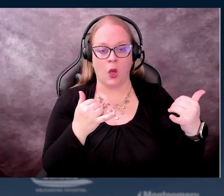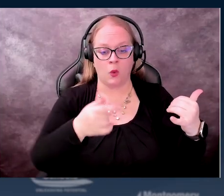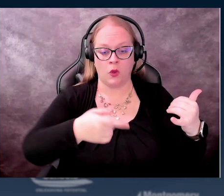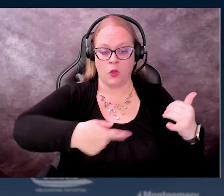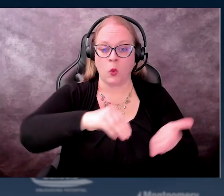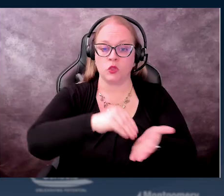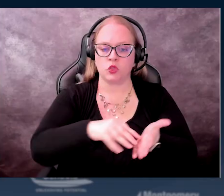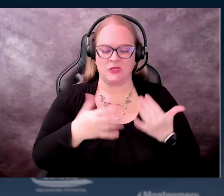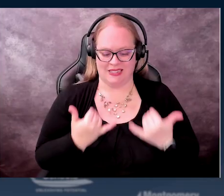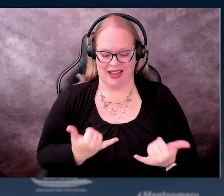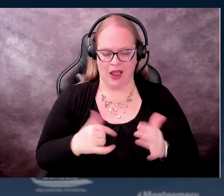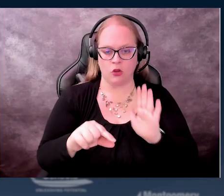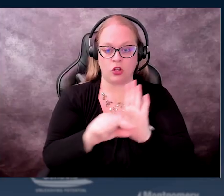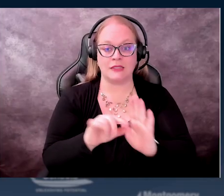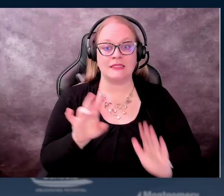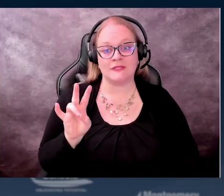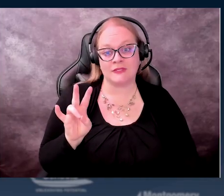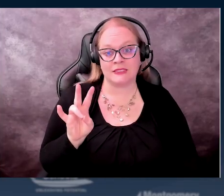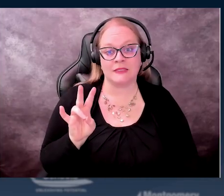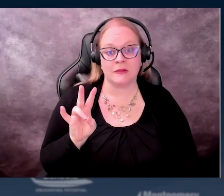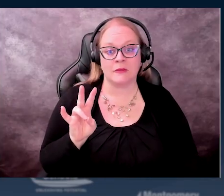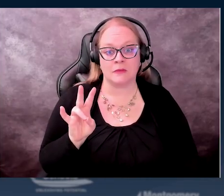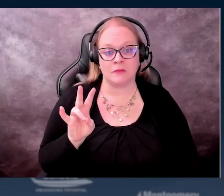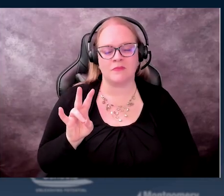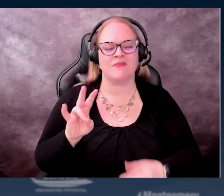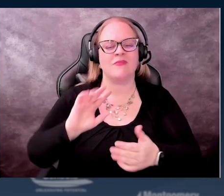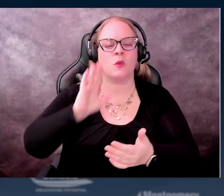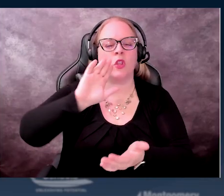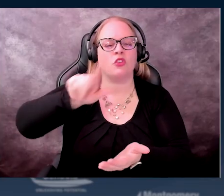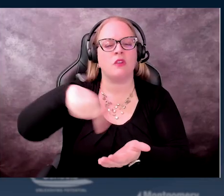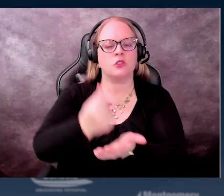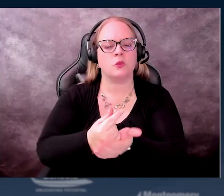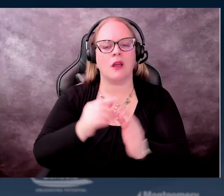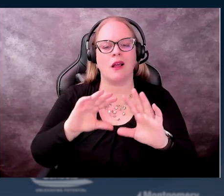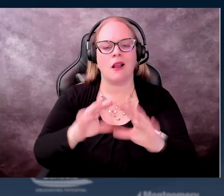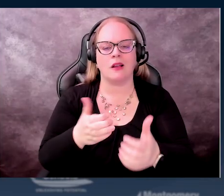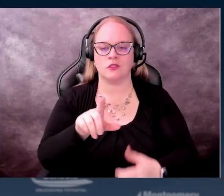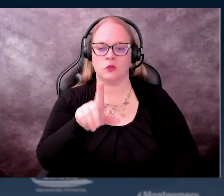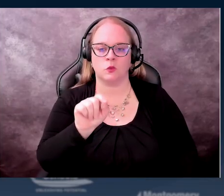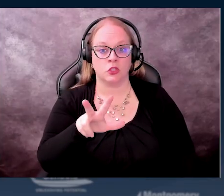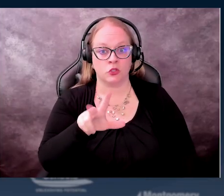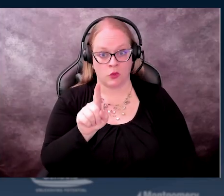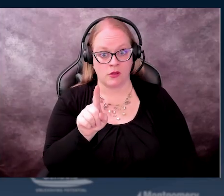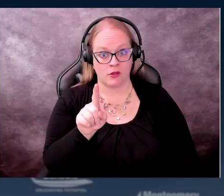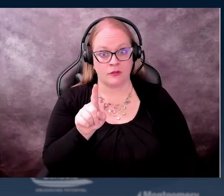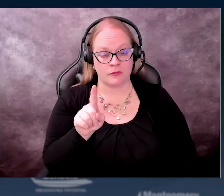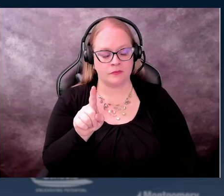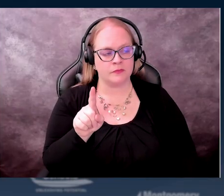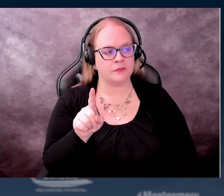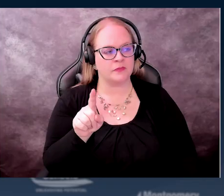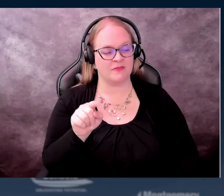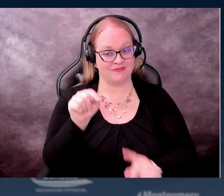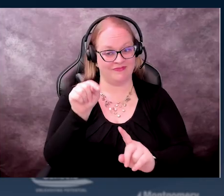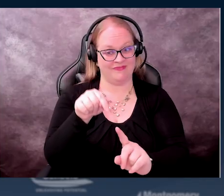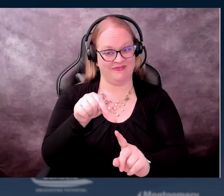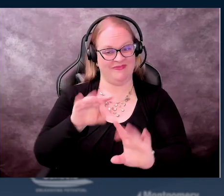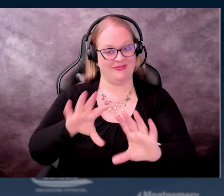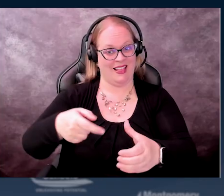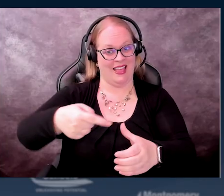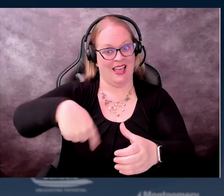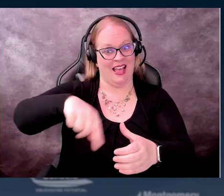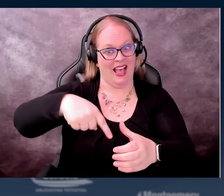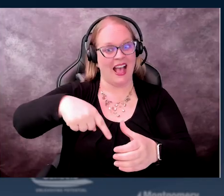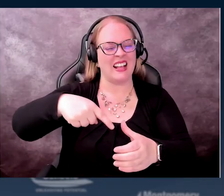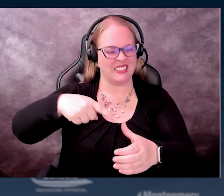the class of 2031. This class will be the first to be impacted by the